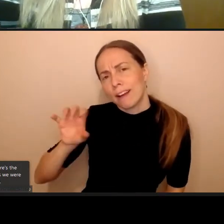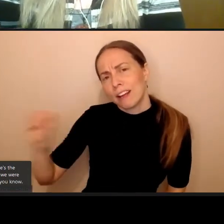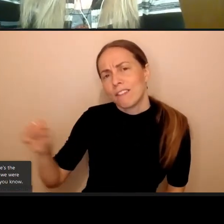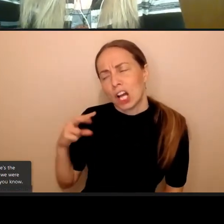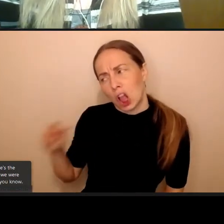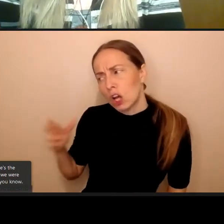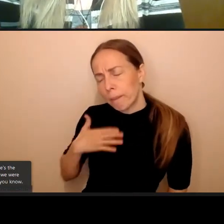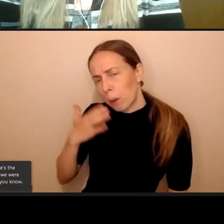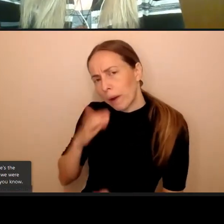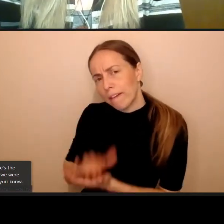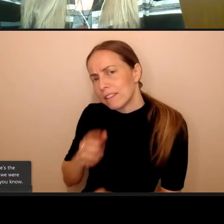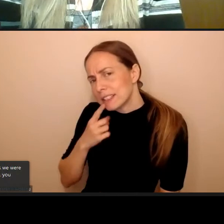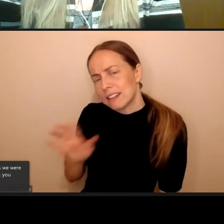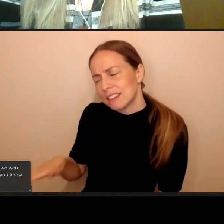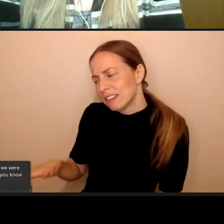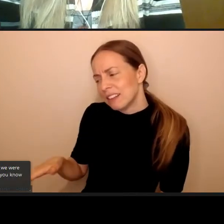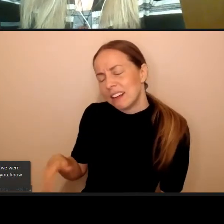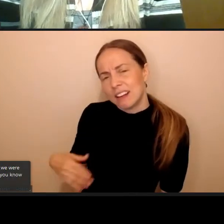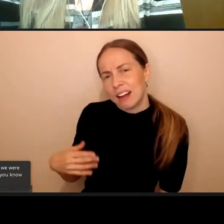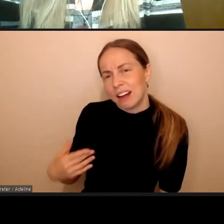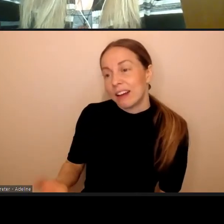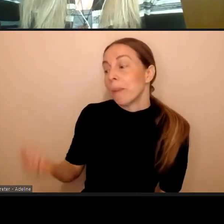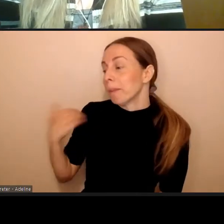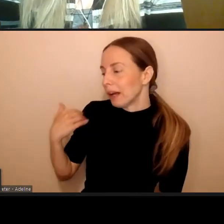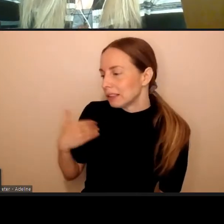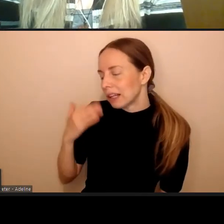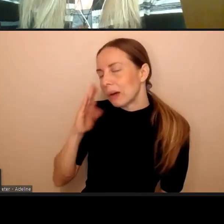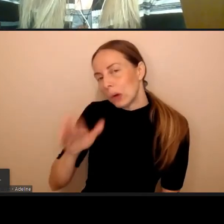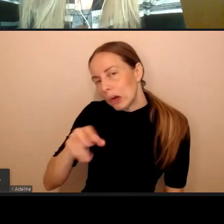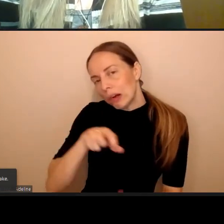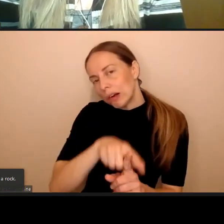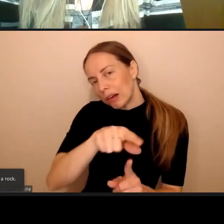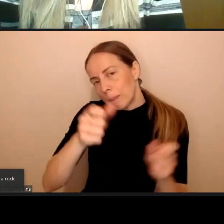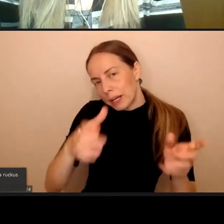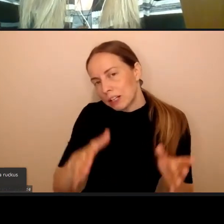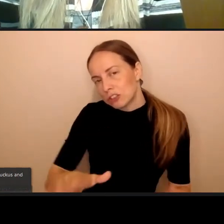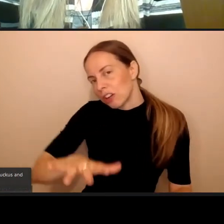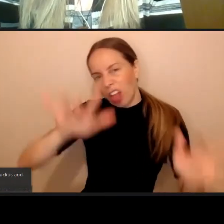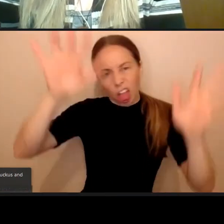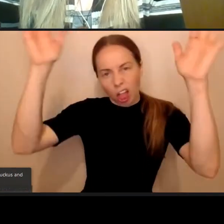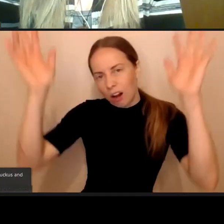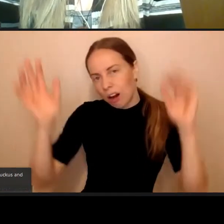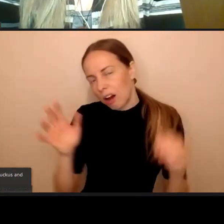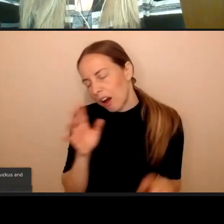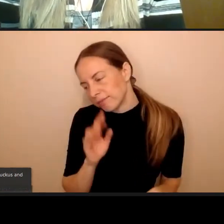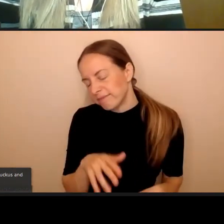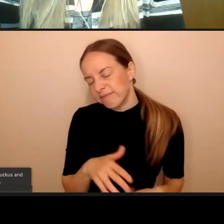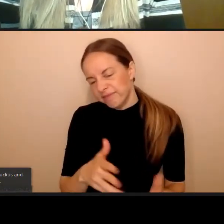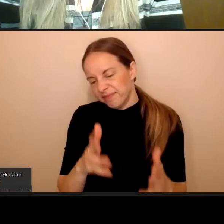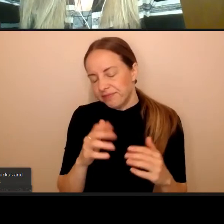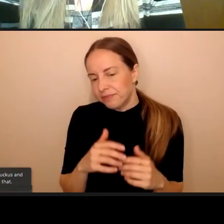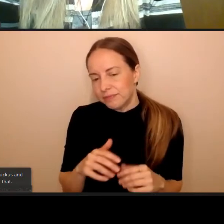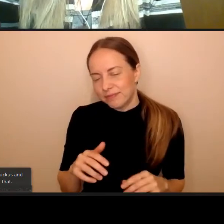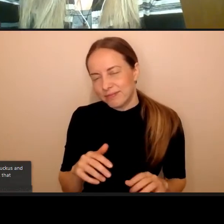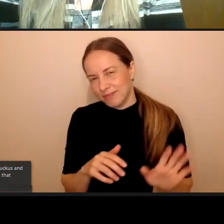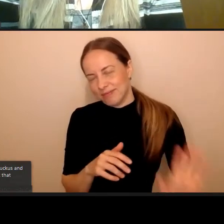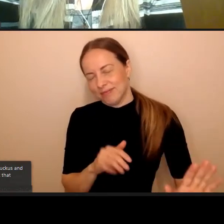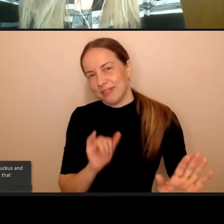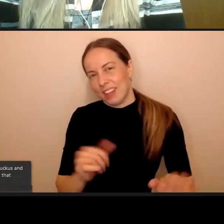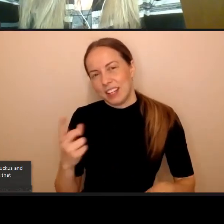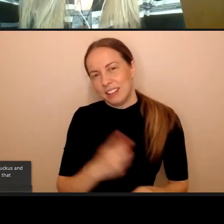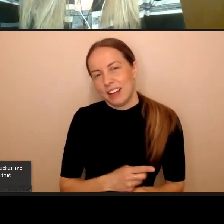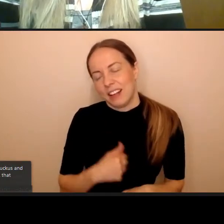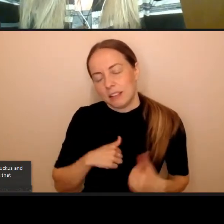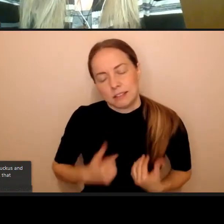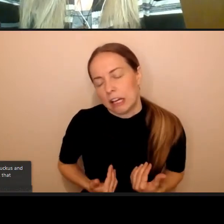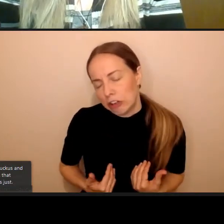know, in the past, I'd go and get the manager and I'd make a ruckus and I'd raise noise about it and such. But that particular day, I was just